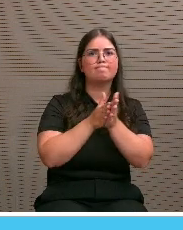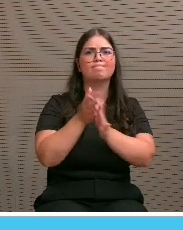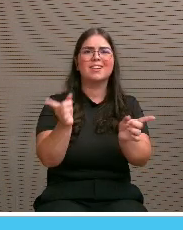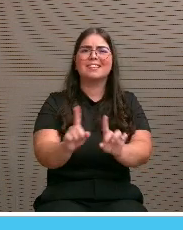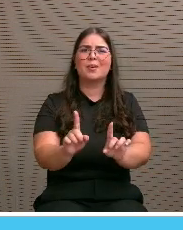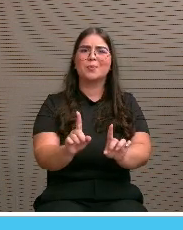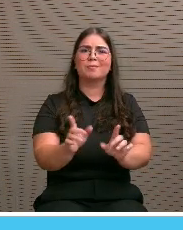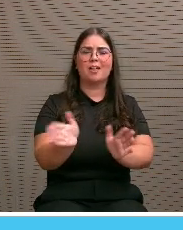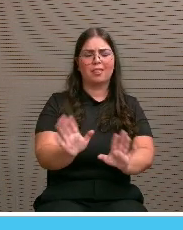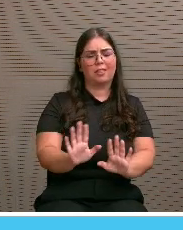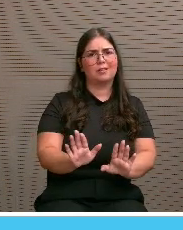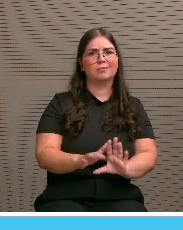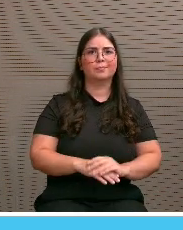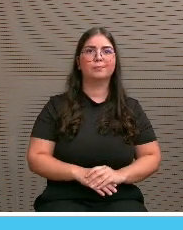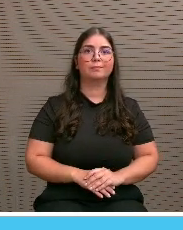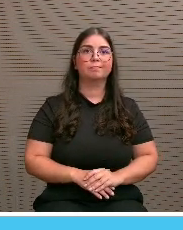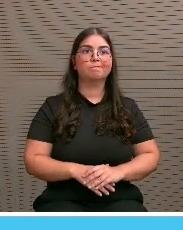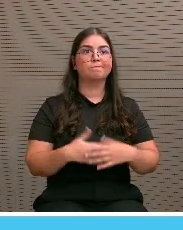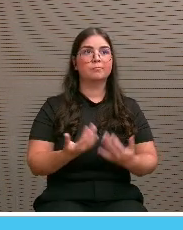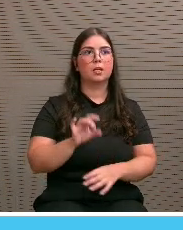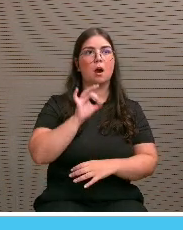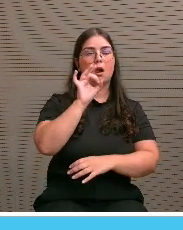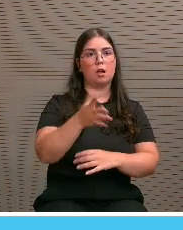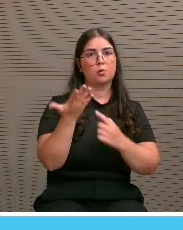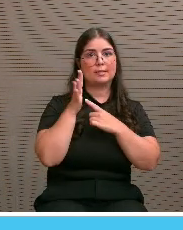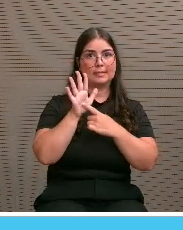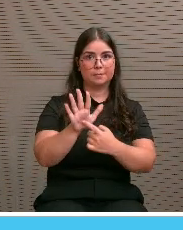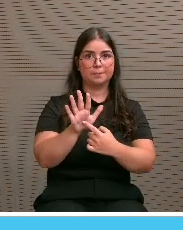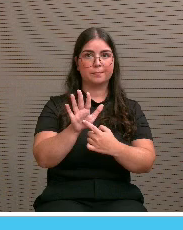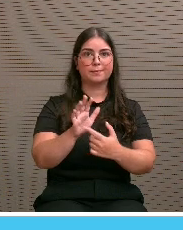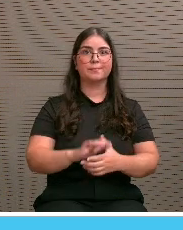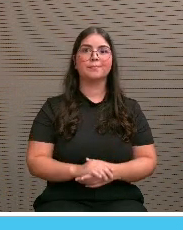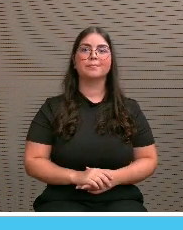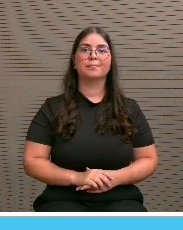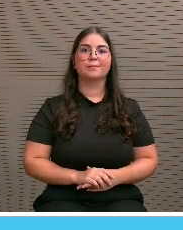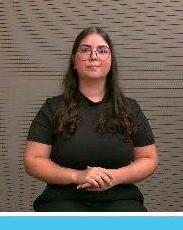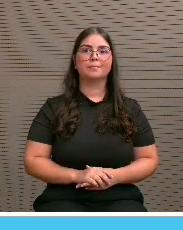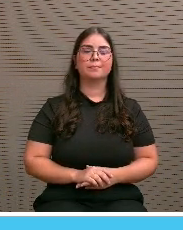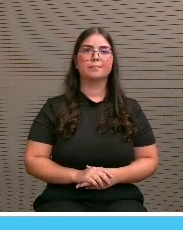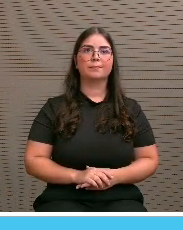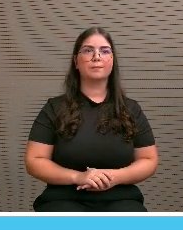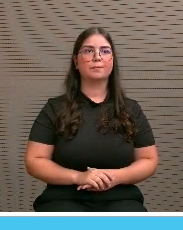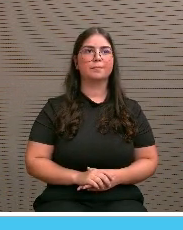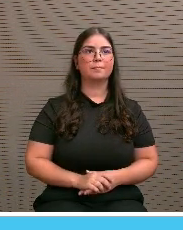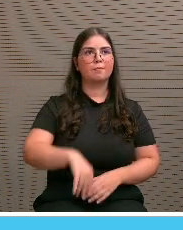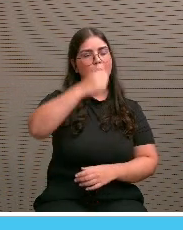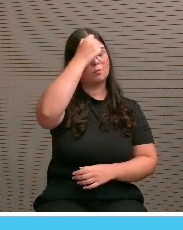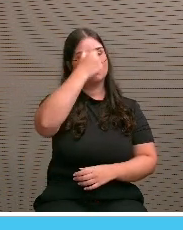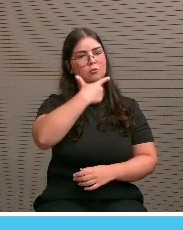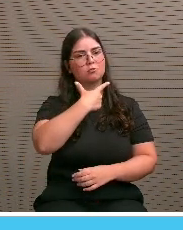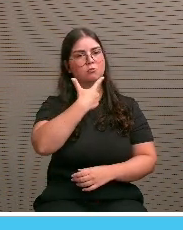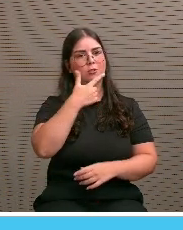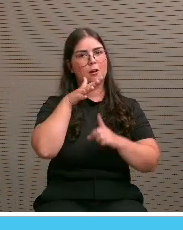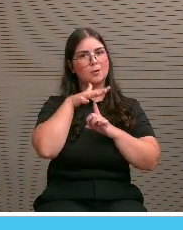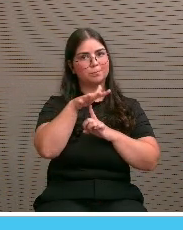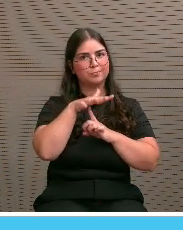I want to give you just one example of a really good, interesting story. Vitamin A deficiency